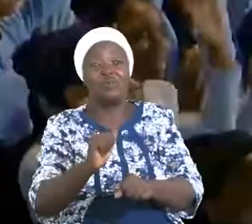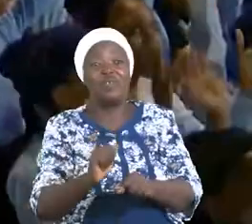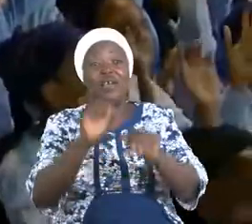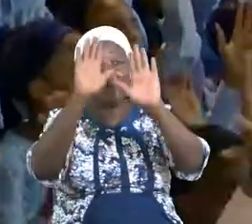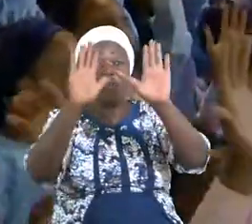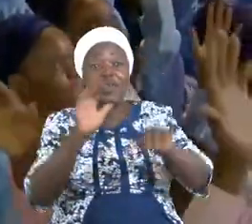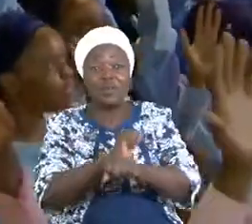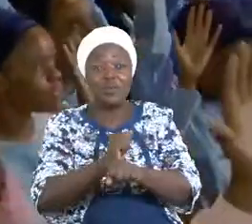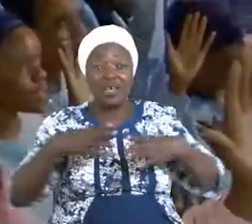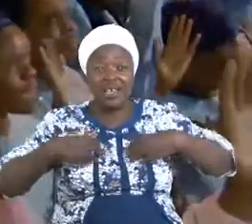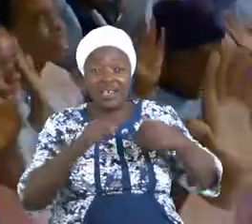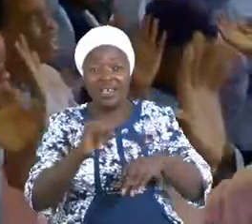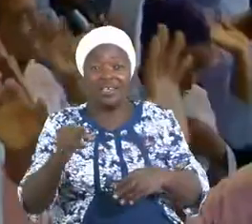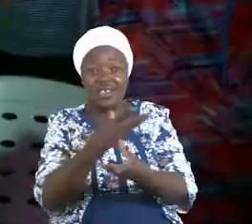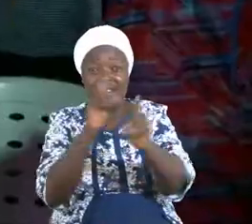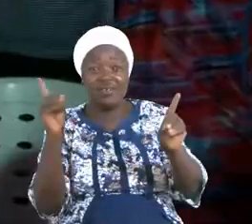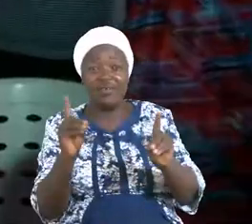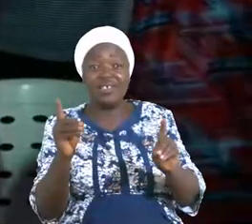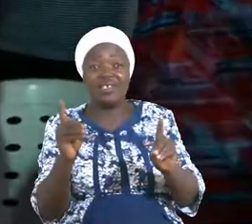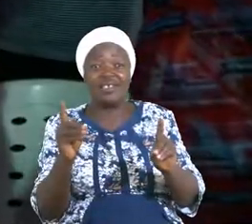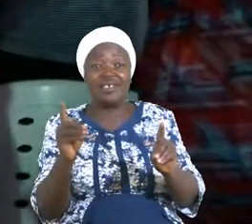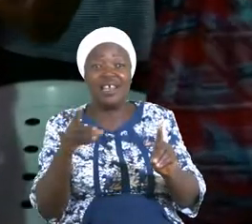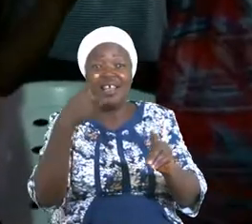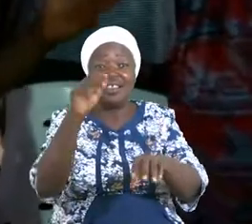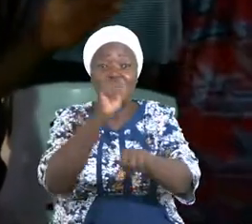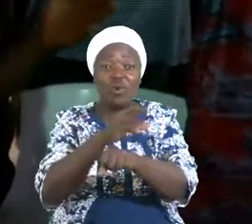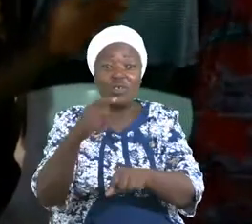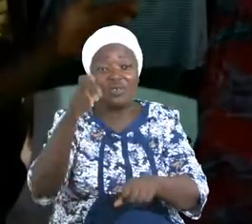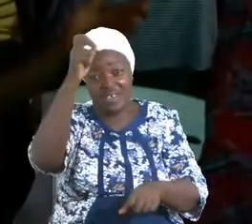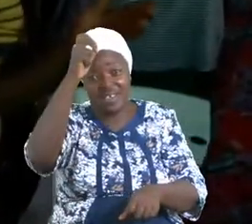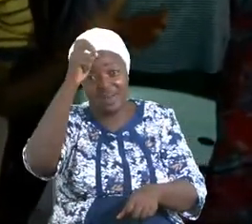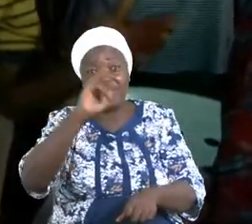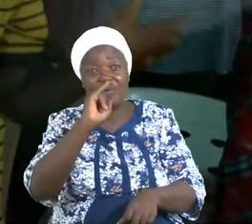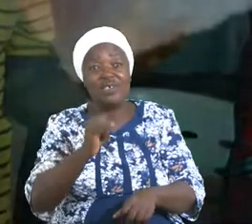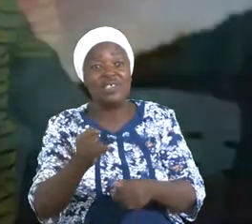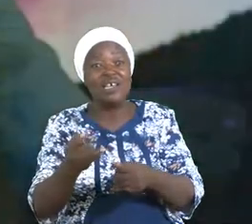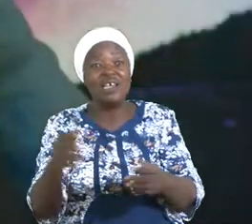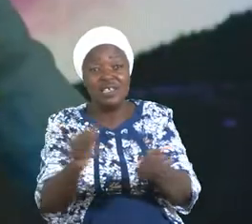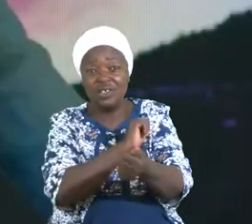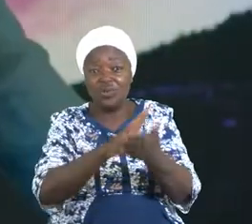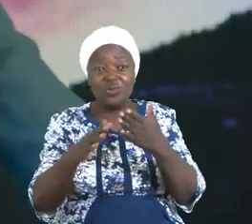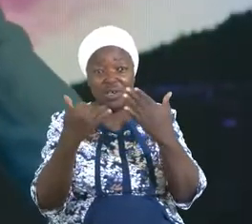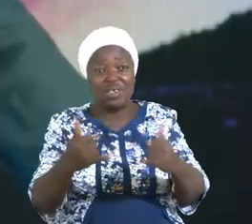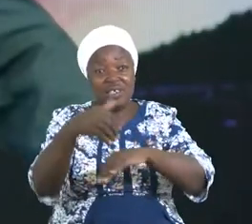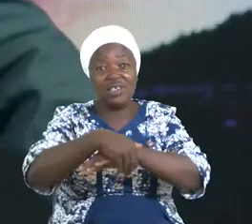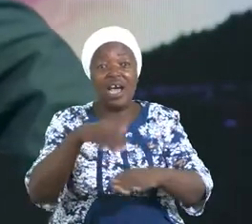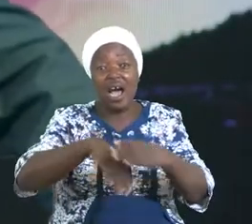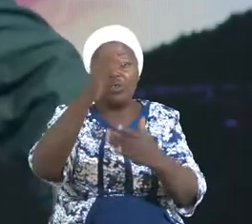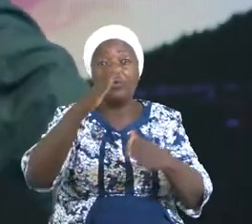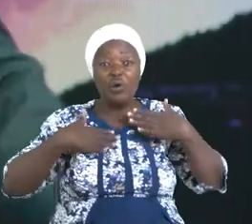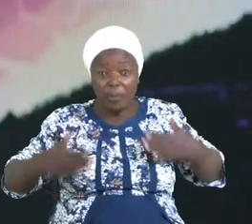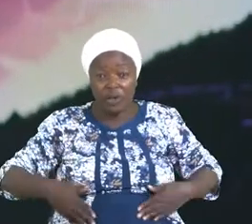healing, deliverance. The works of the devil destroyed tonight. Out of your body, out of